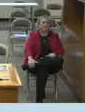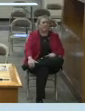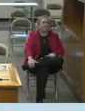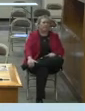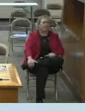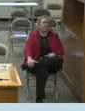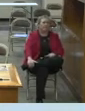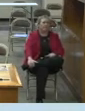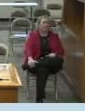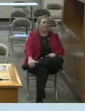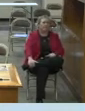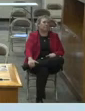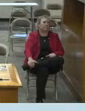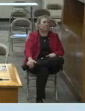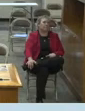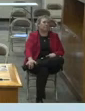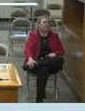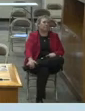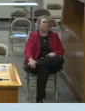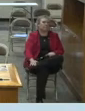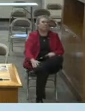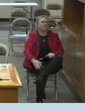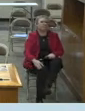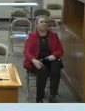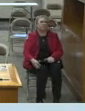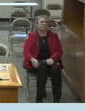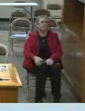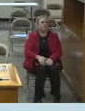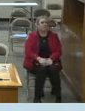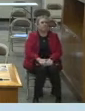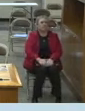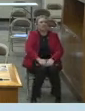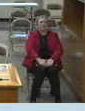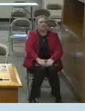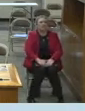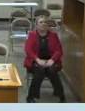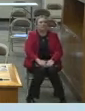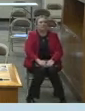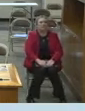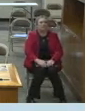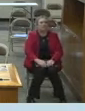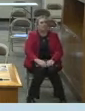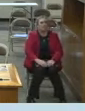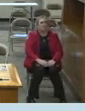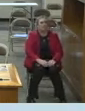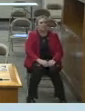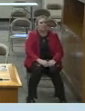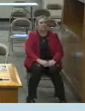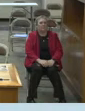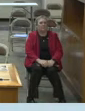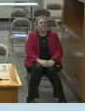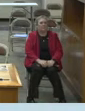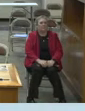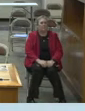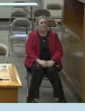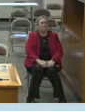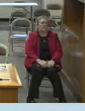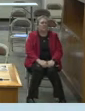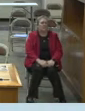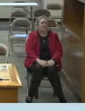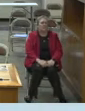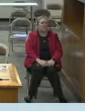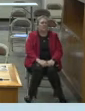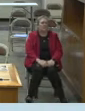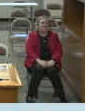Arts event or whether it be an official that's in a striped shirt or a blue volleyball shirt we need to make sure that we're providing that respect respect for the